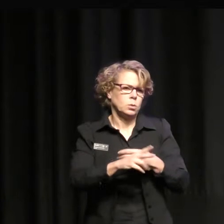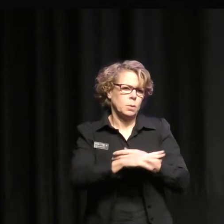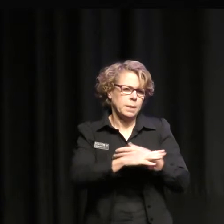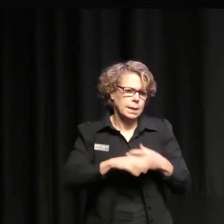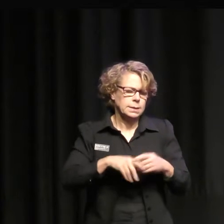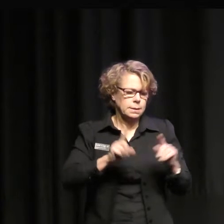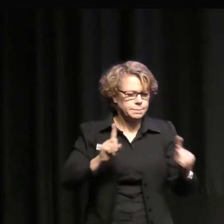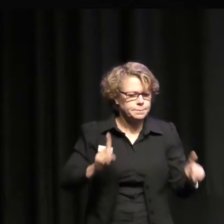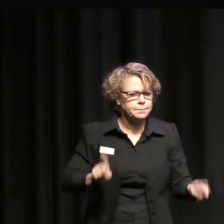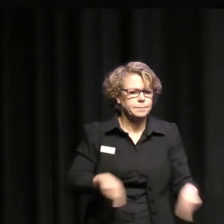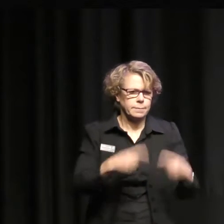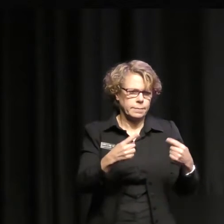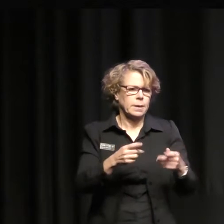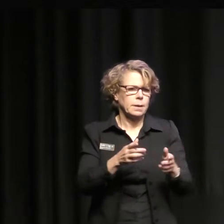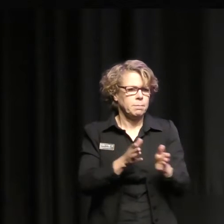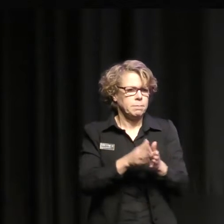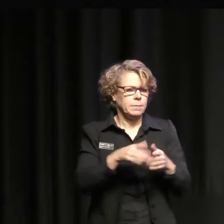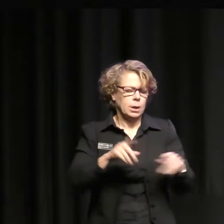with citizenship.